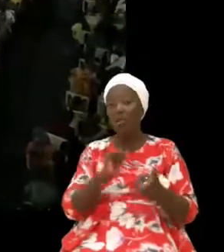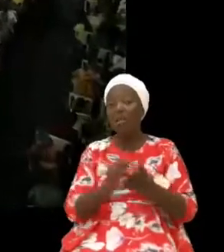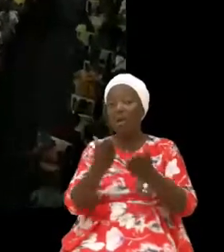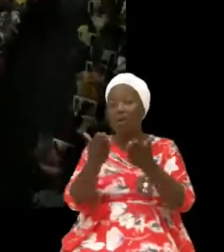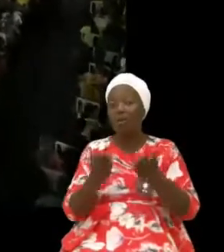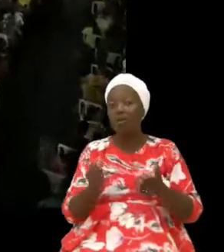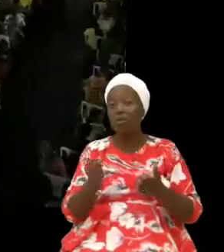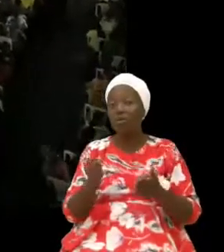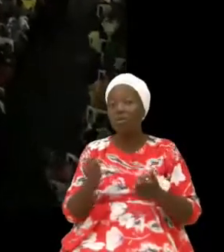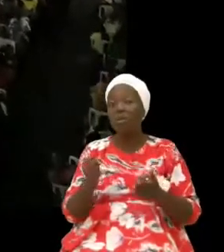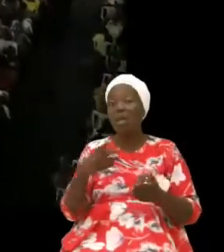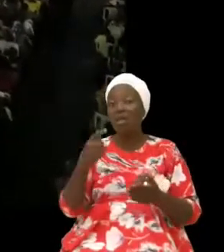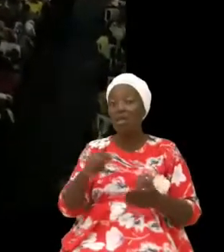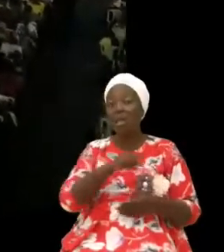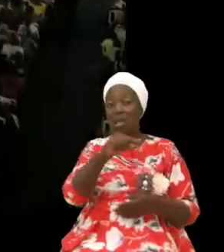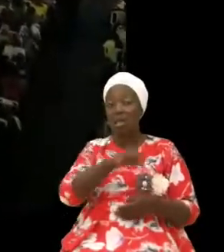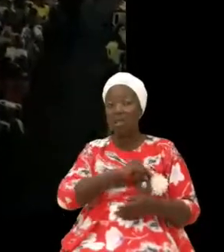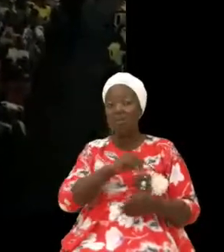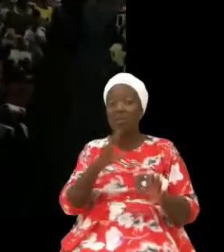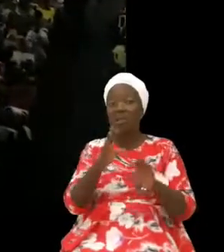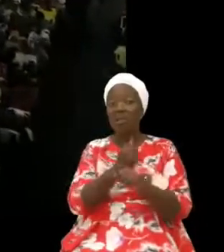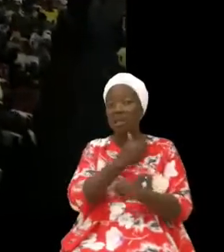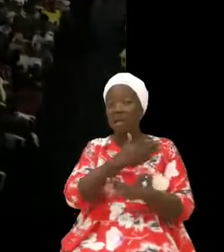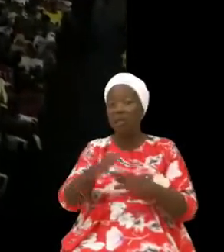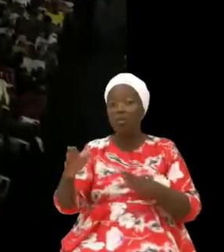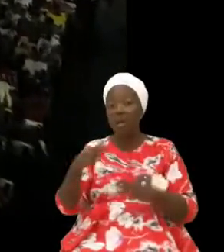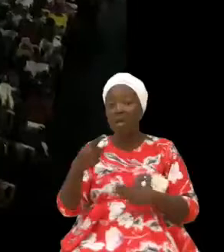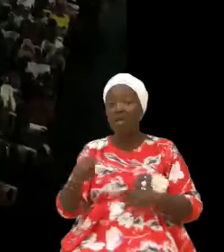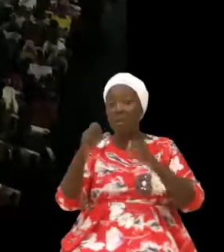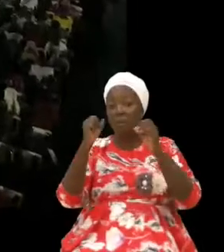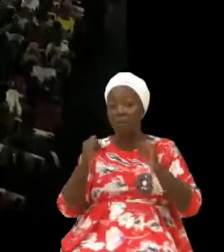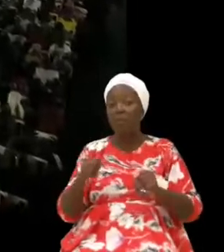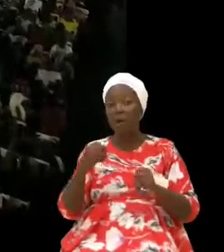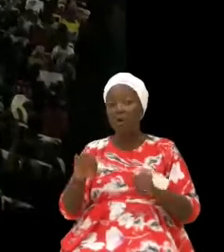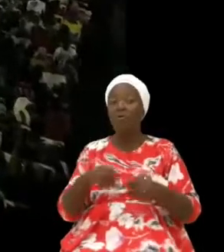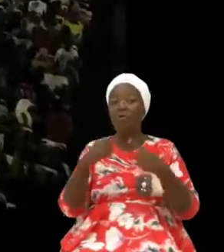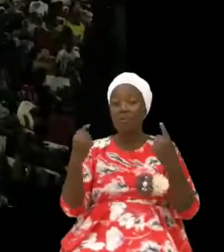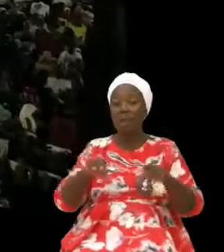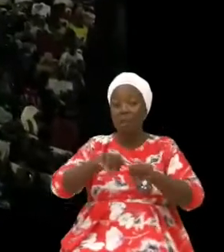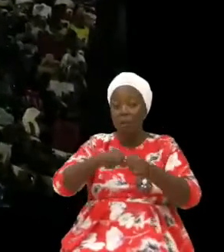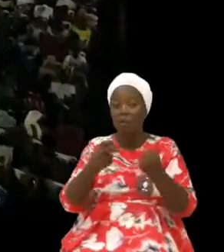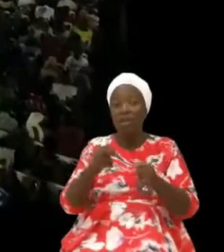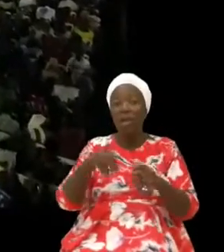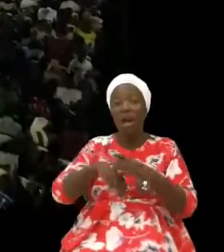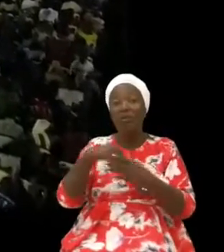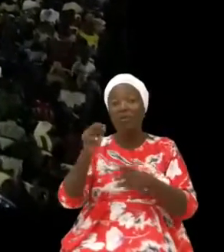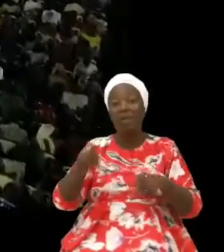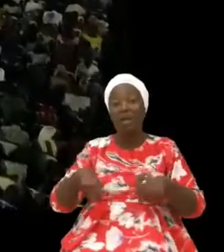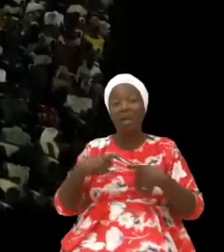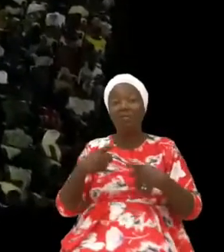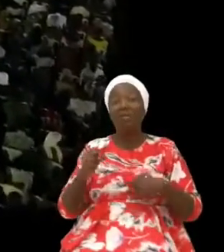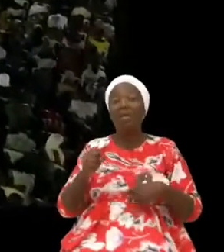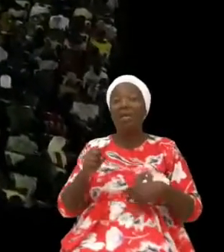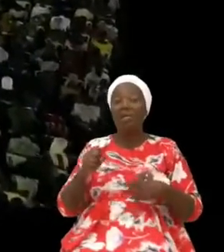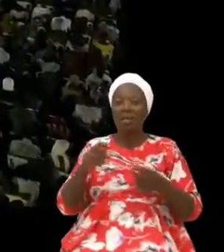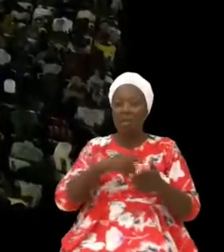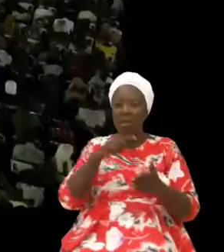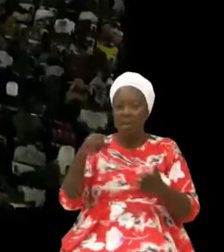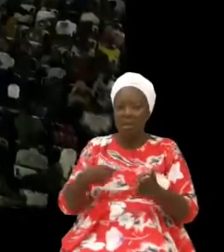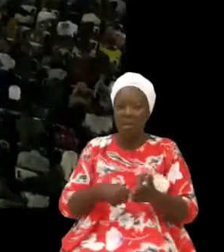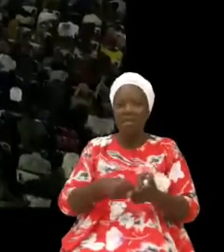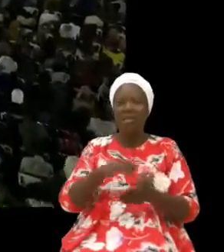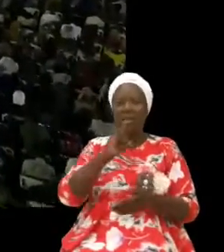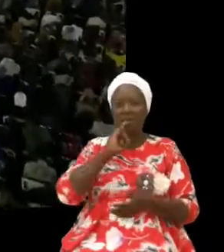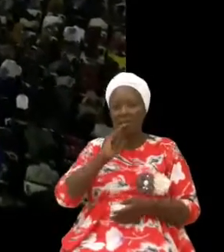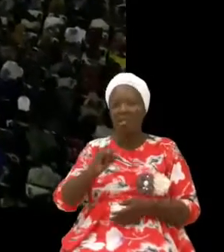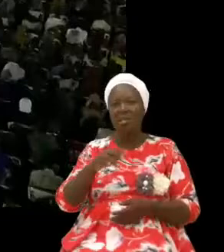anyone that wants the guilt taken away, the power of sin broken